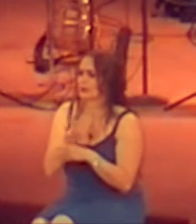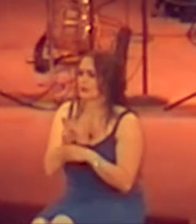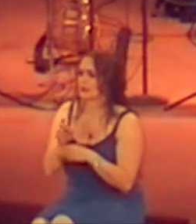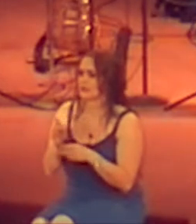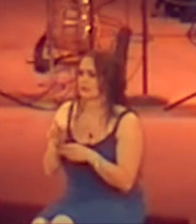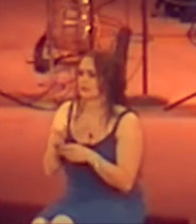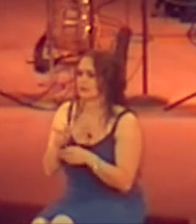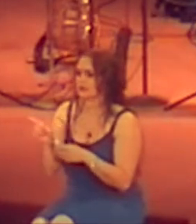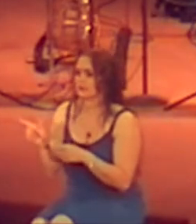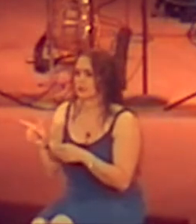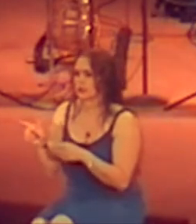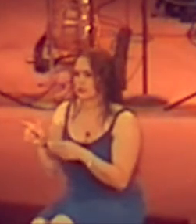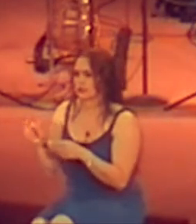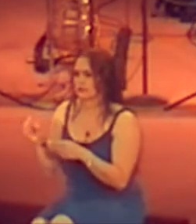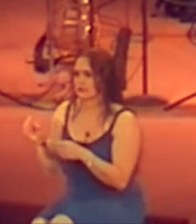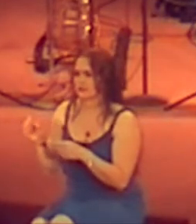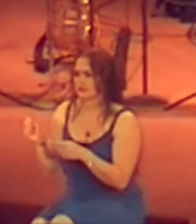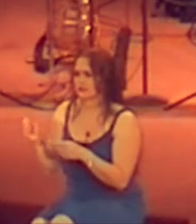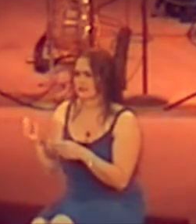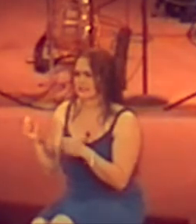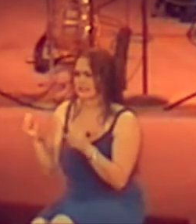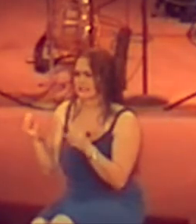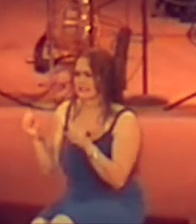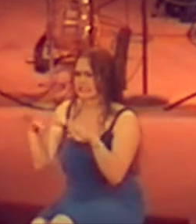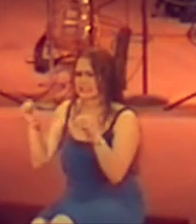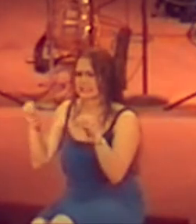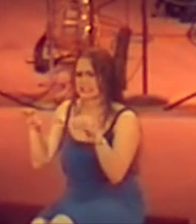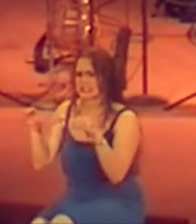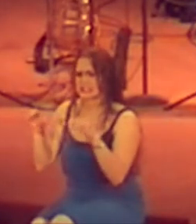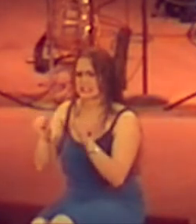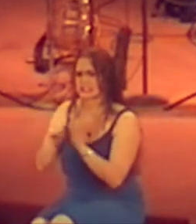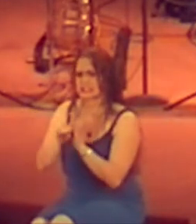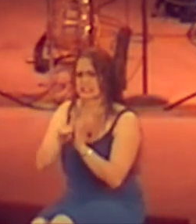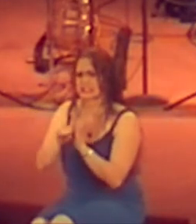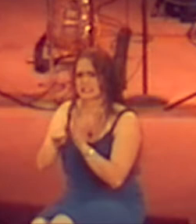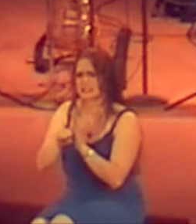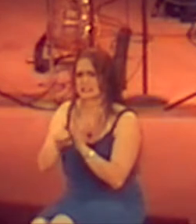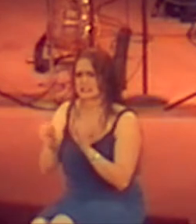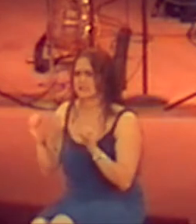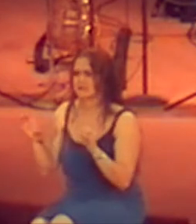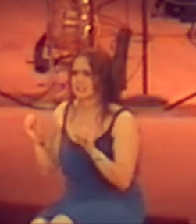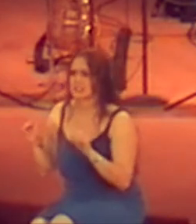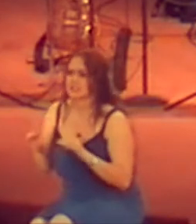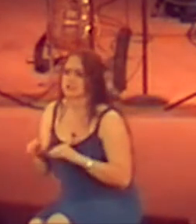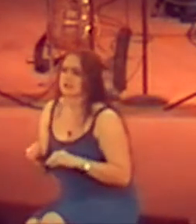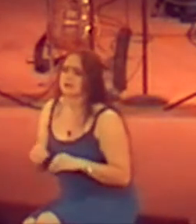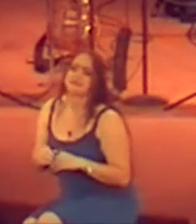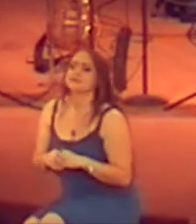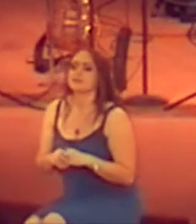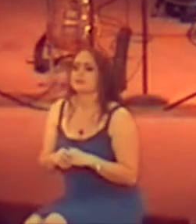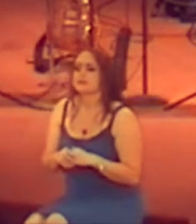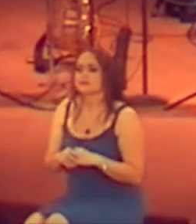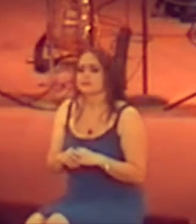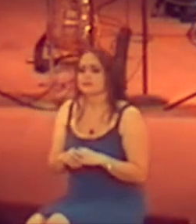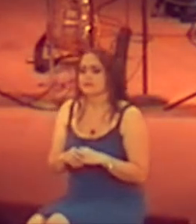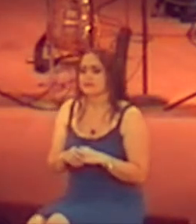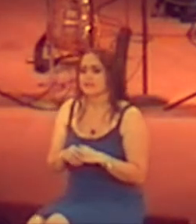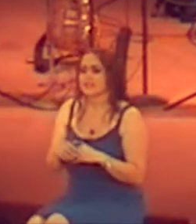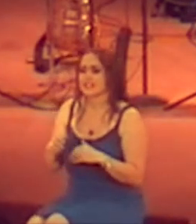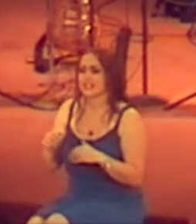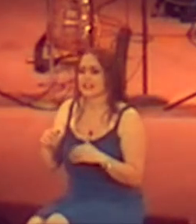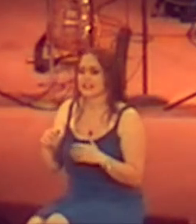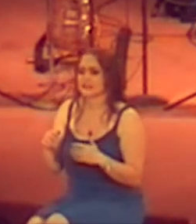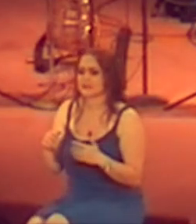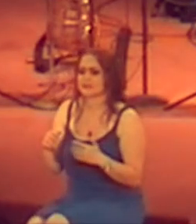to lay and dwell in the realm of the horn of encouragement when someone can't turn, or the headlights of